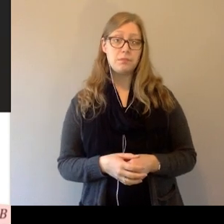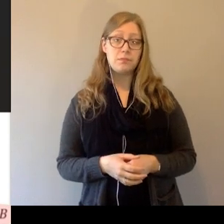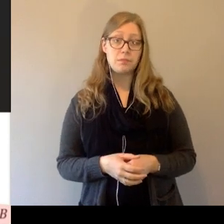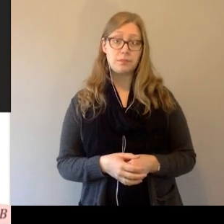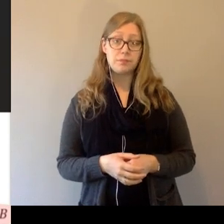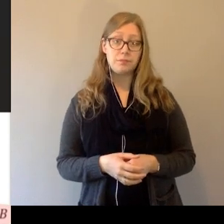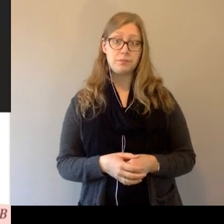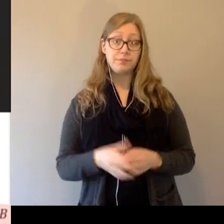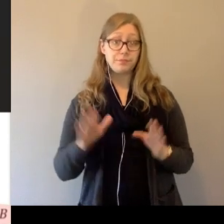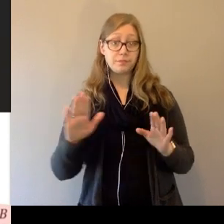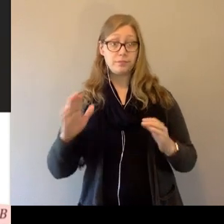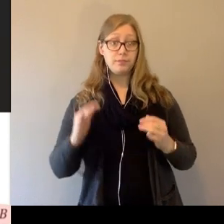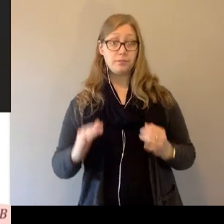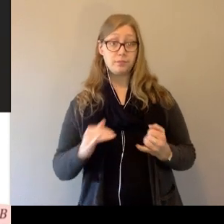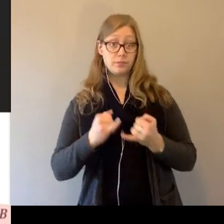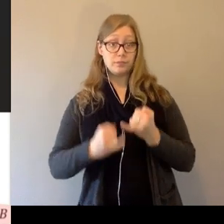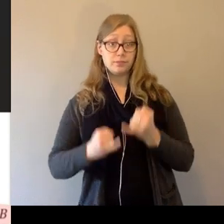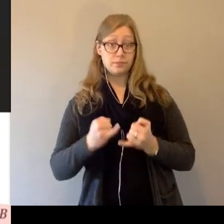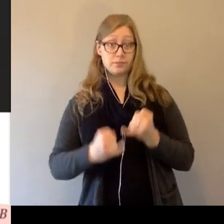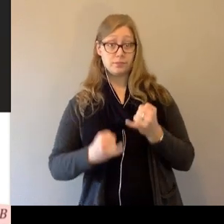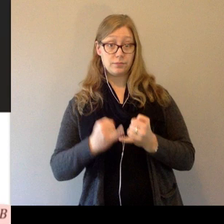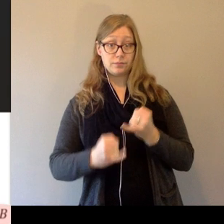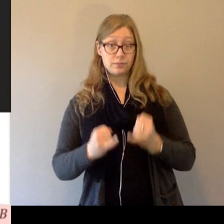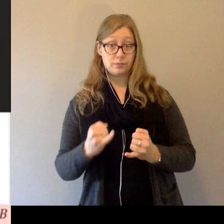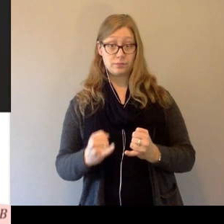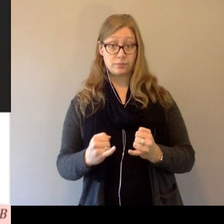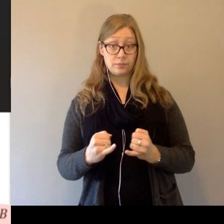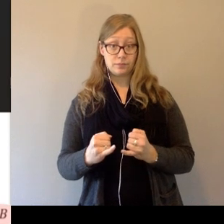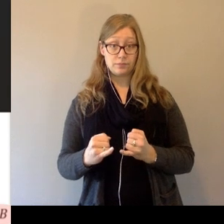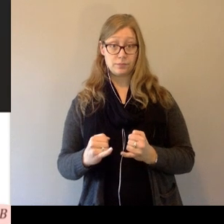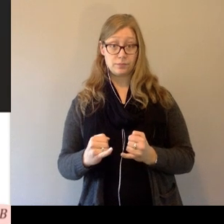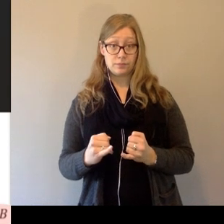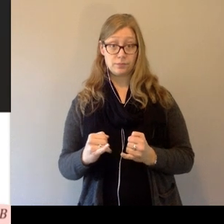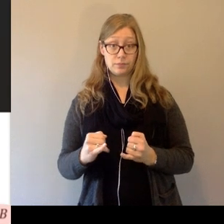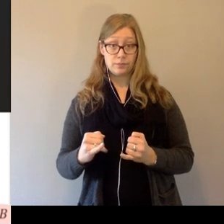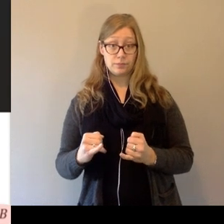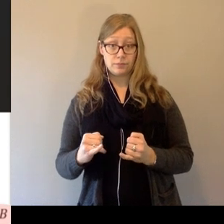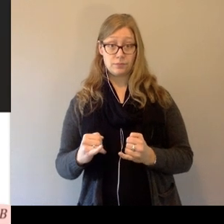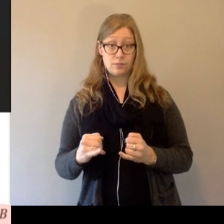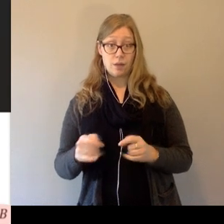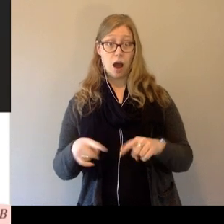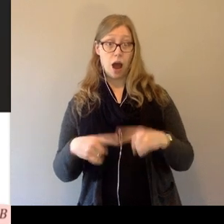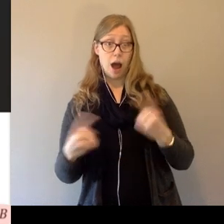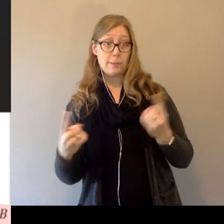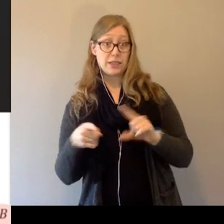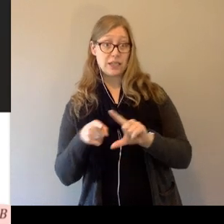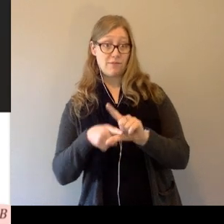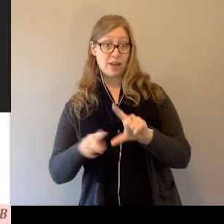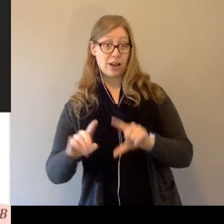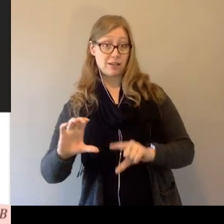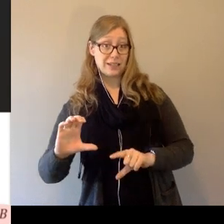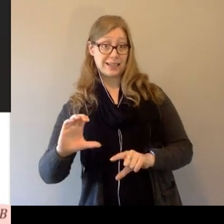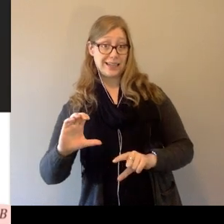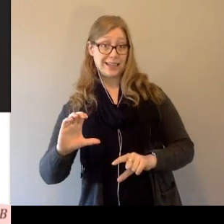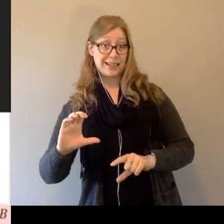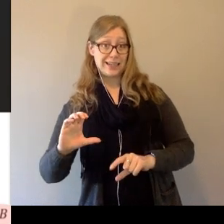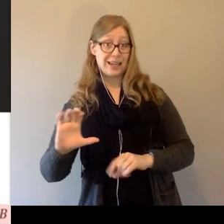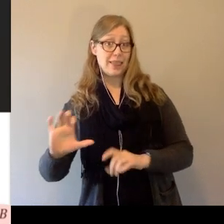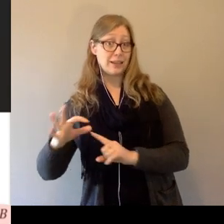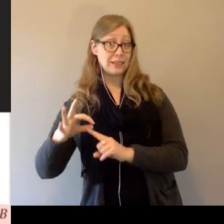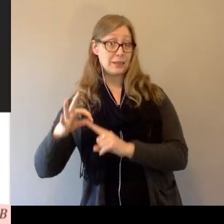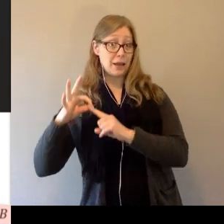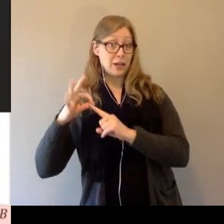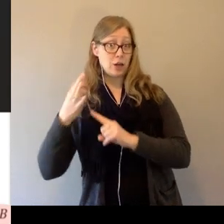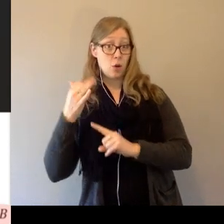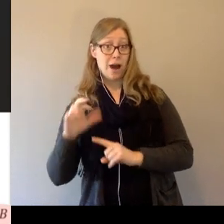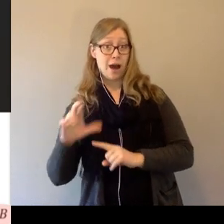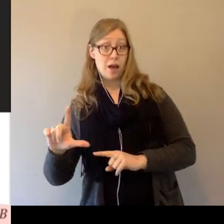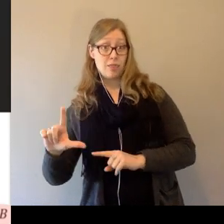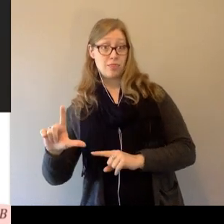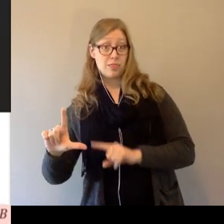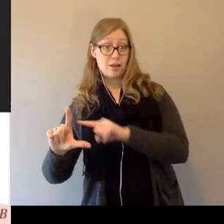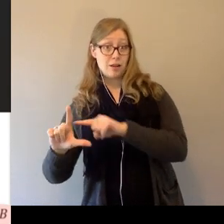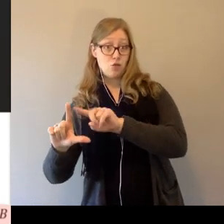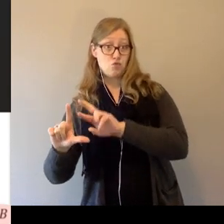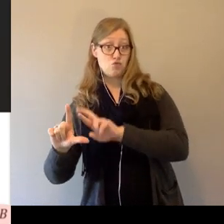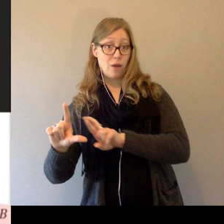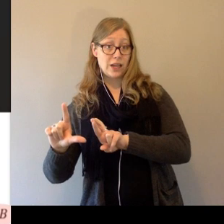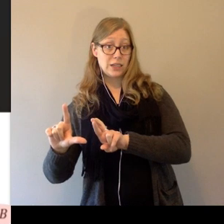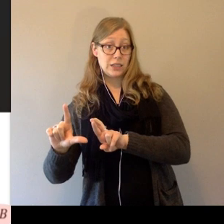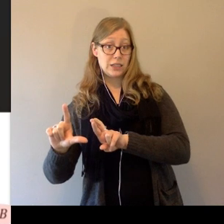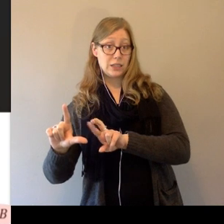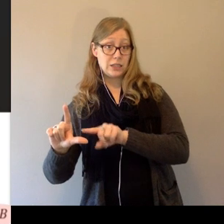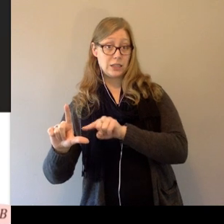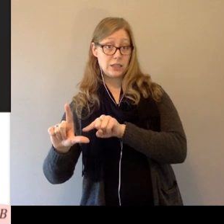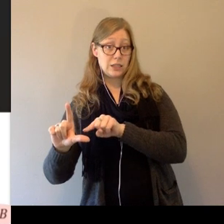The last one is the side that's opposite angle C, which is special because that's the right angle, right? So the side